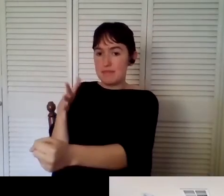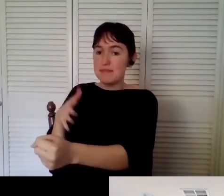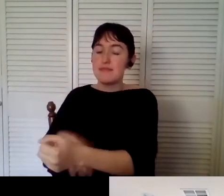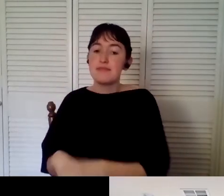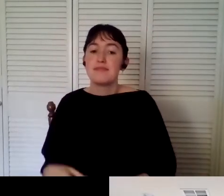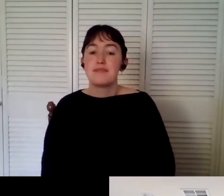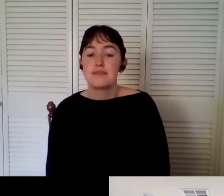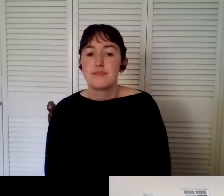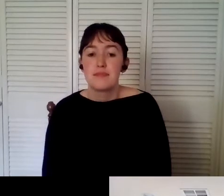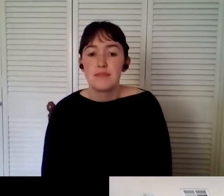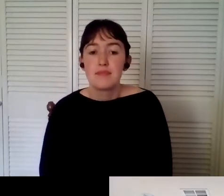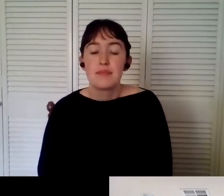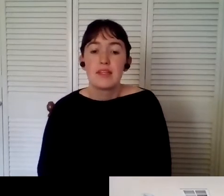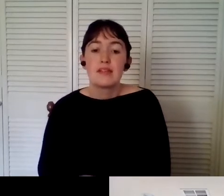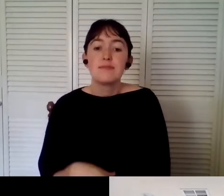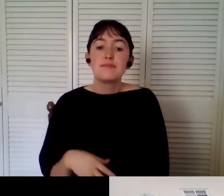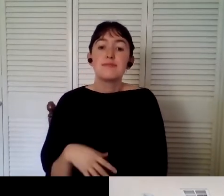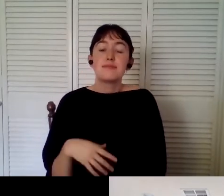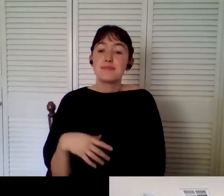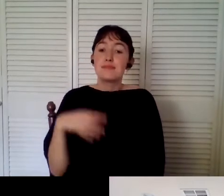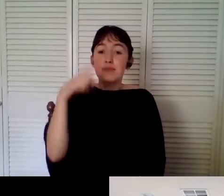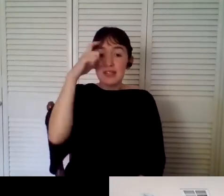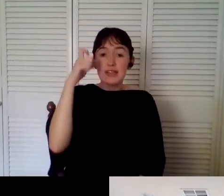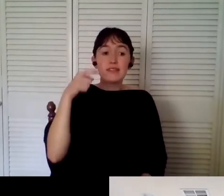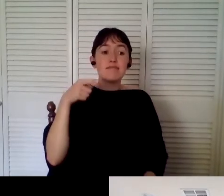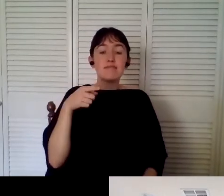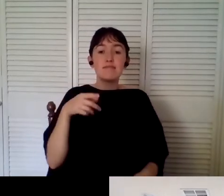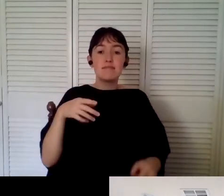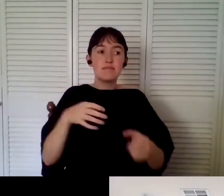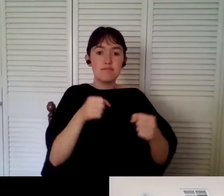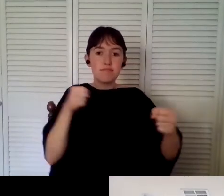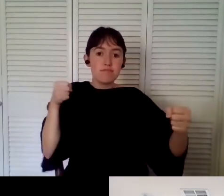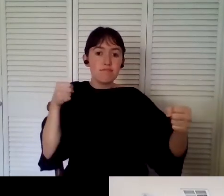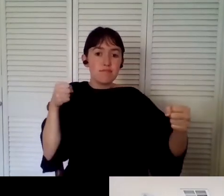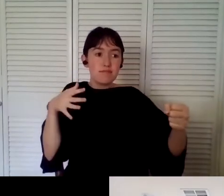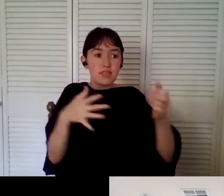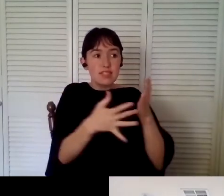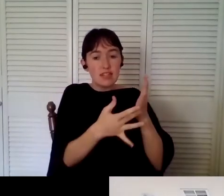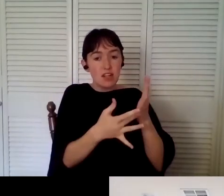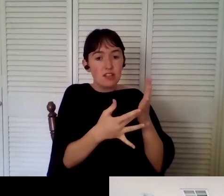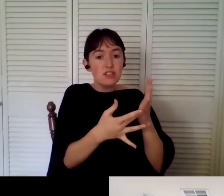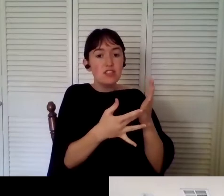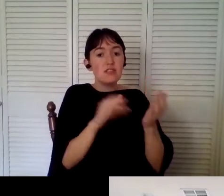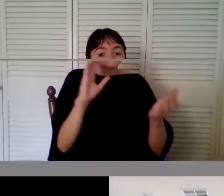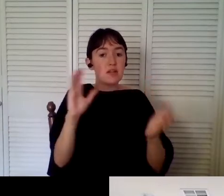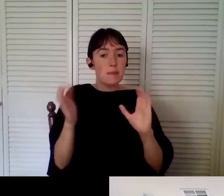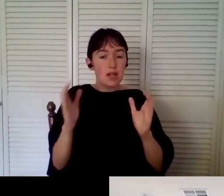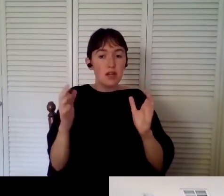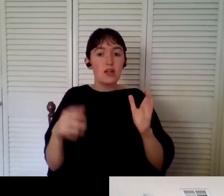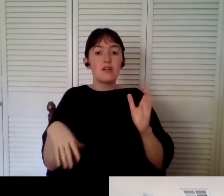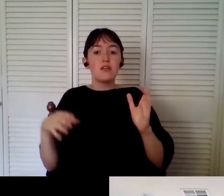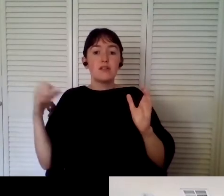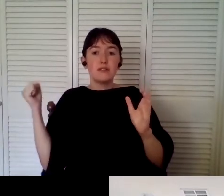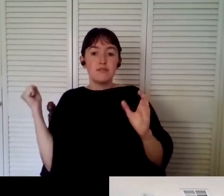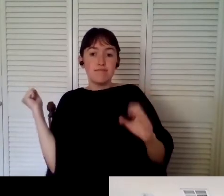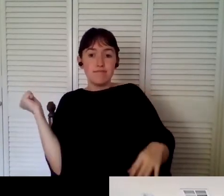be more, because it's a point and shoot technology as opposed to a aim and pray